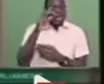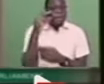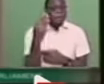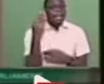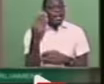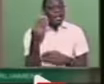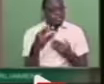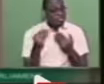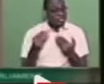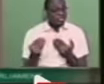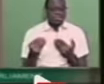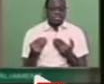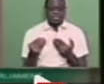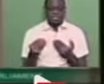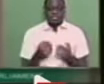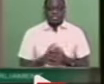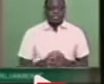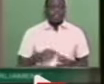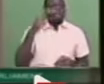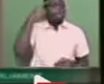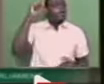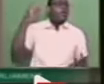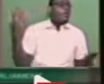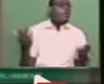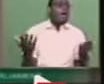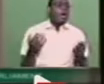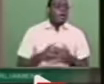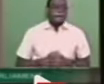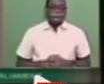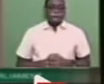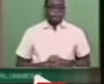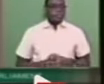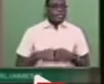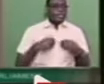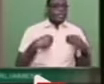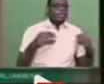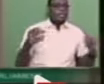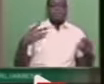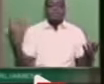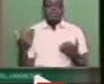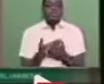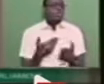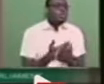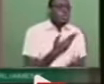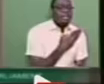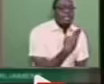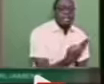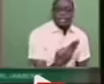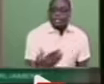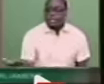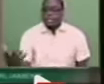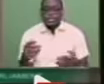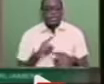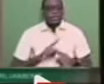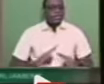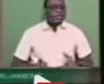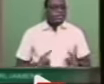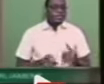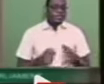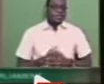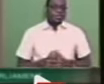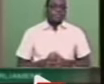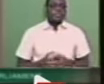Let's look at COVID. I urged the government over and over to test more, to tell the nation the truth of what we were dealing